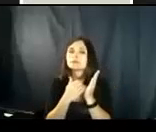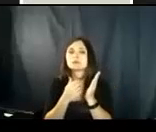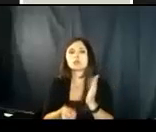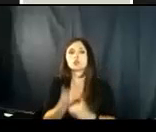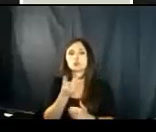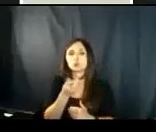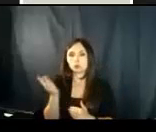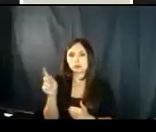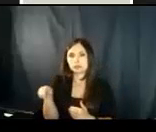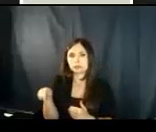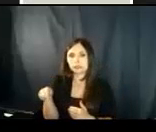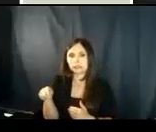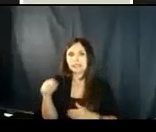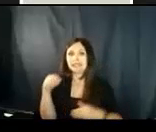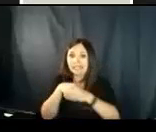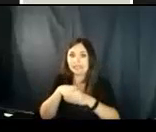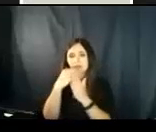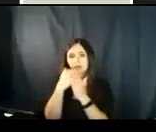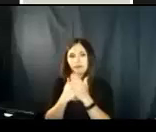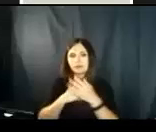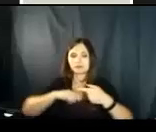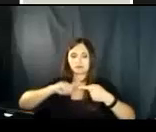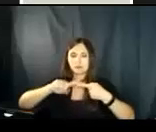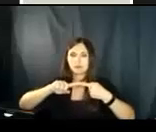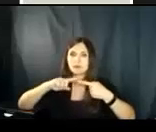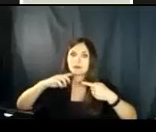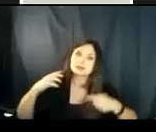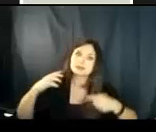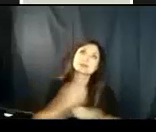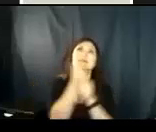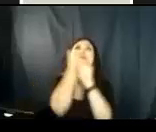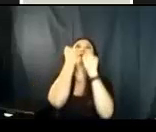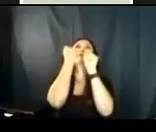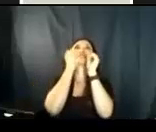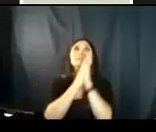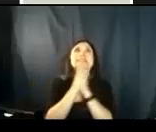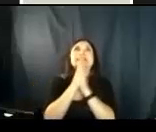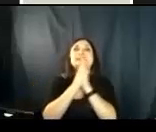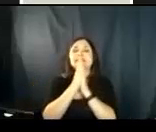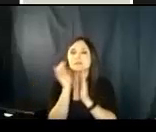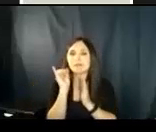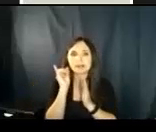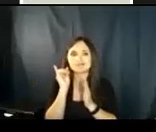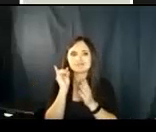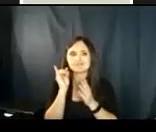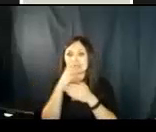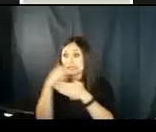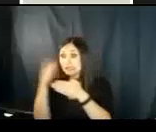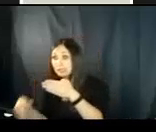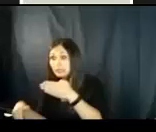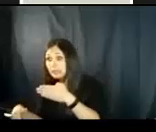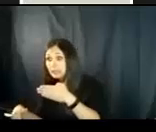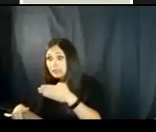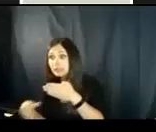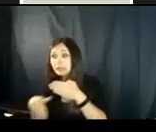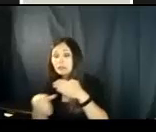that need to go into a lesson. One is celebration. Whether it is at the end of that lesson, at the end of the